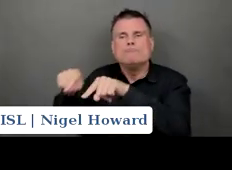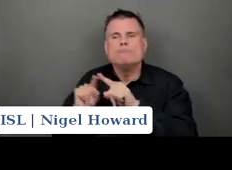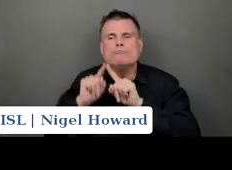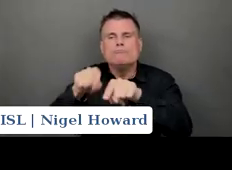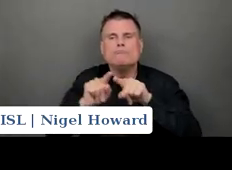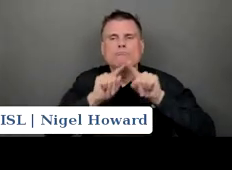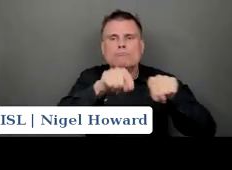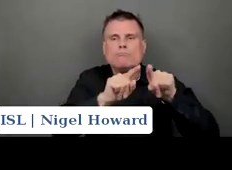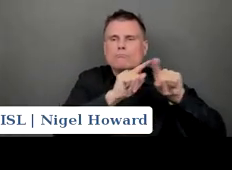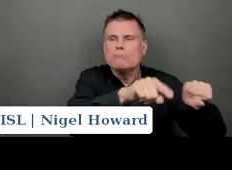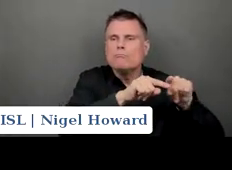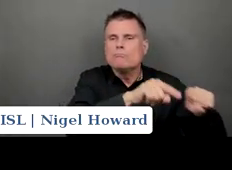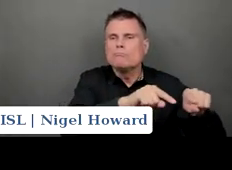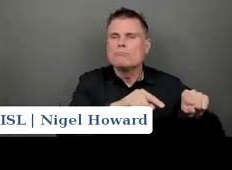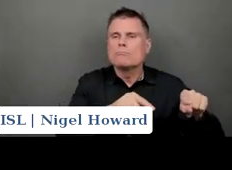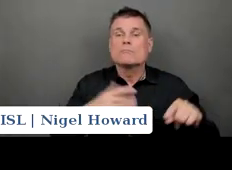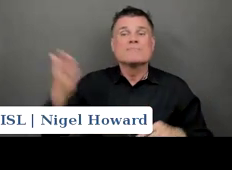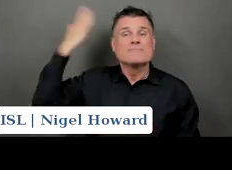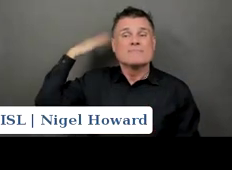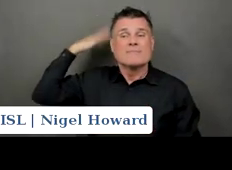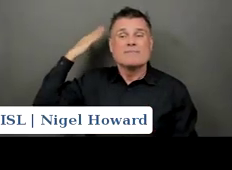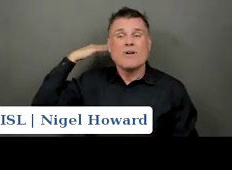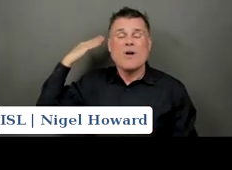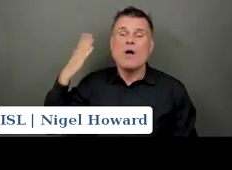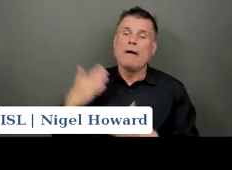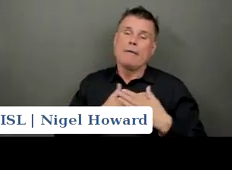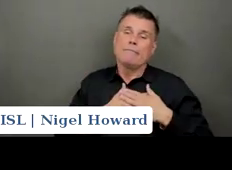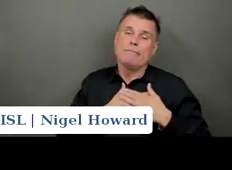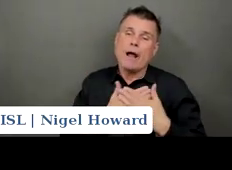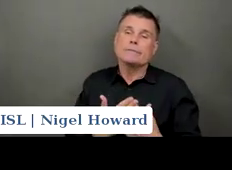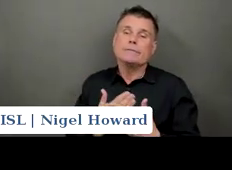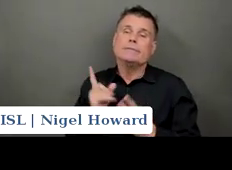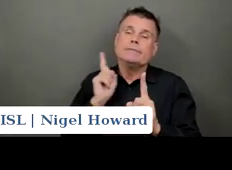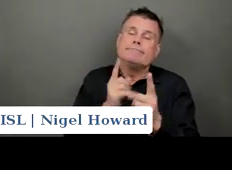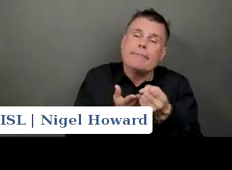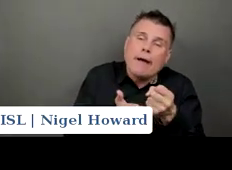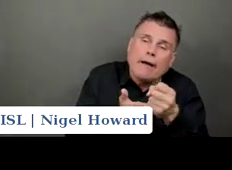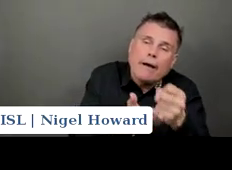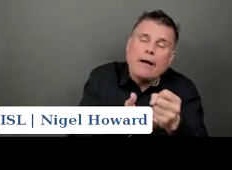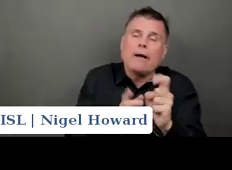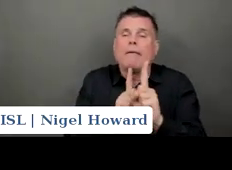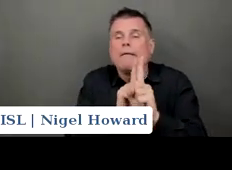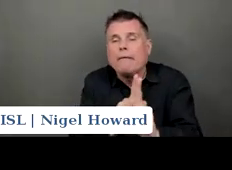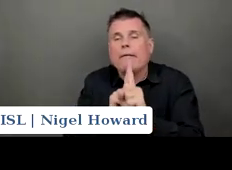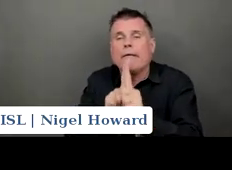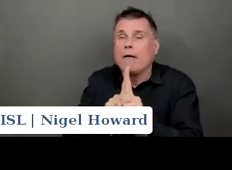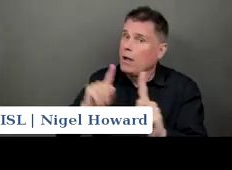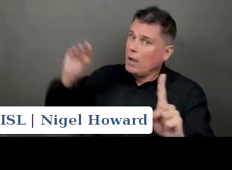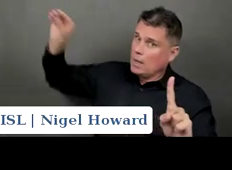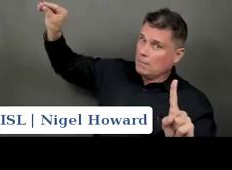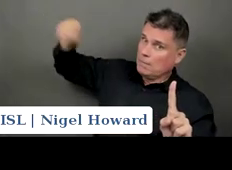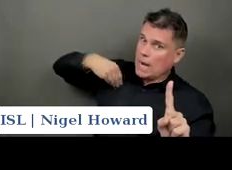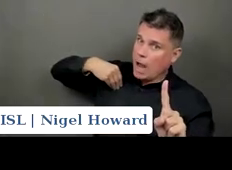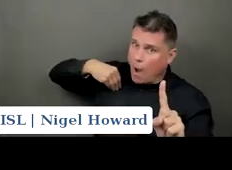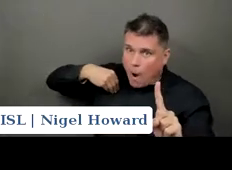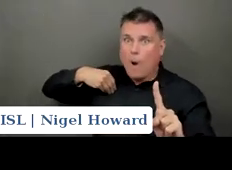informally employed and volunteered some have been able to progress and now are formally employed as community health workers to provinces. But that has